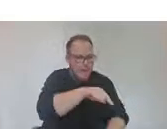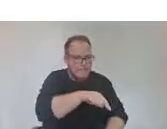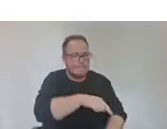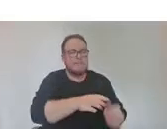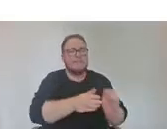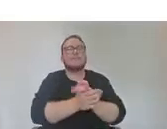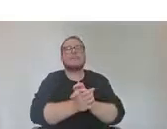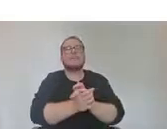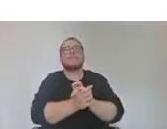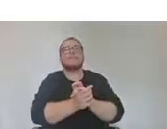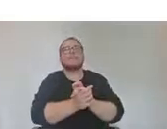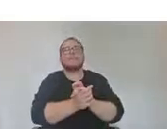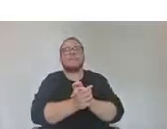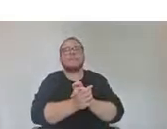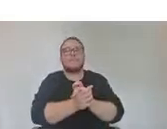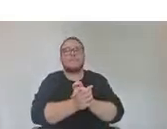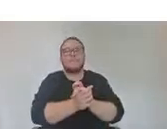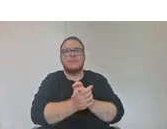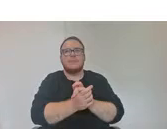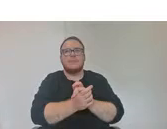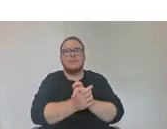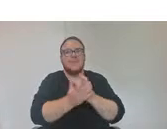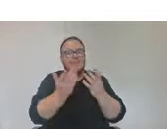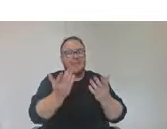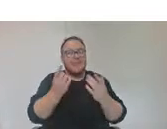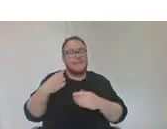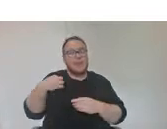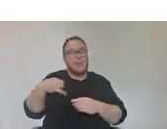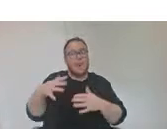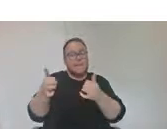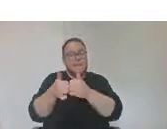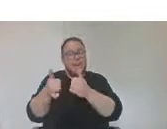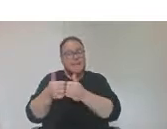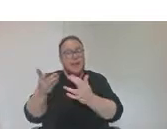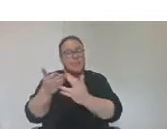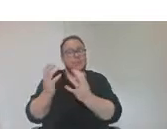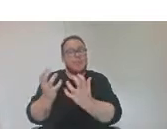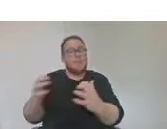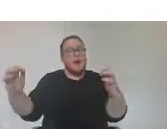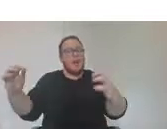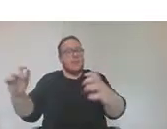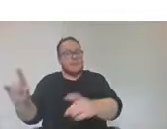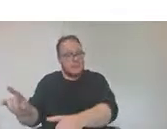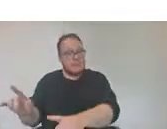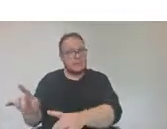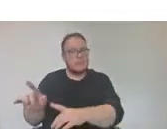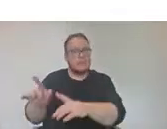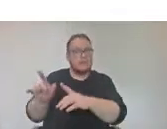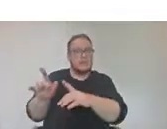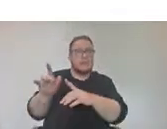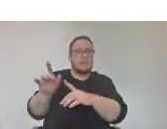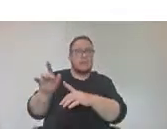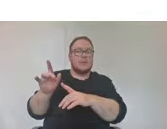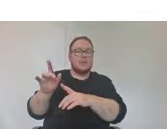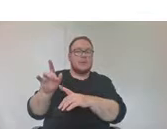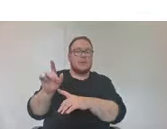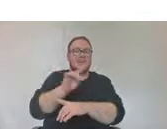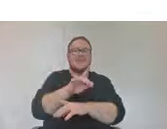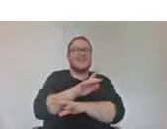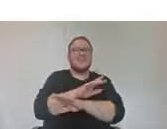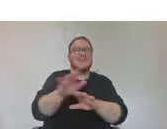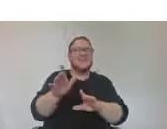Within the current white paper that's going through Parliament at the moment, place isn't actually defined as an entity, but